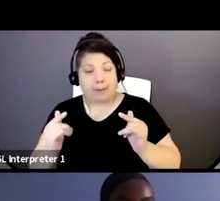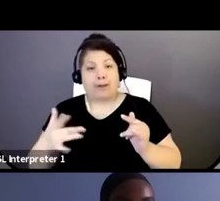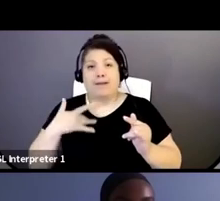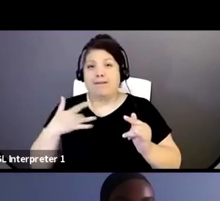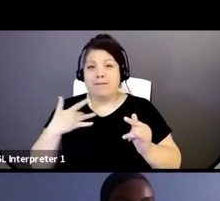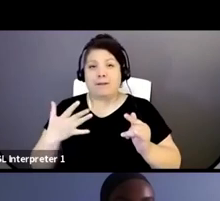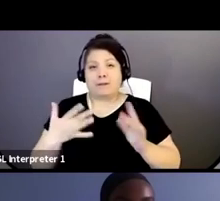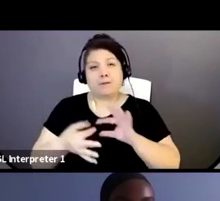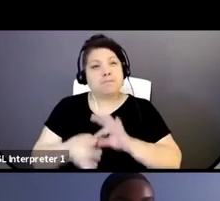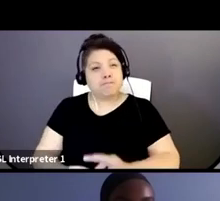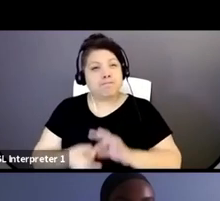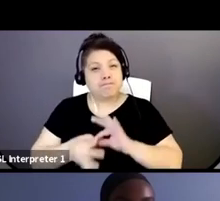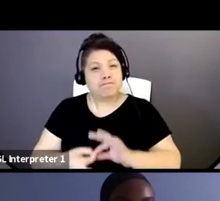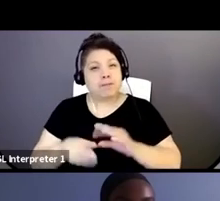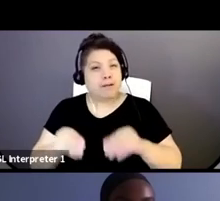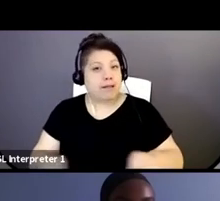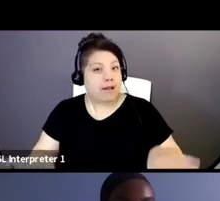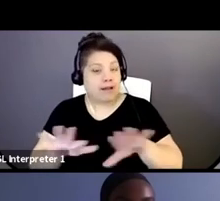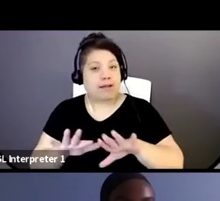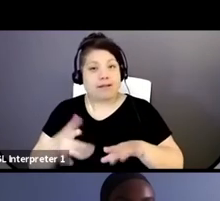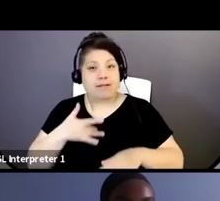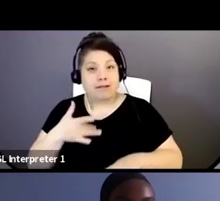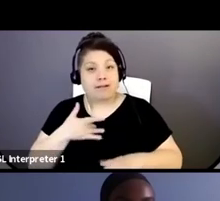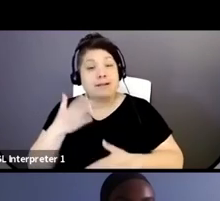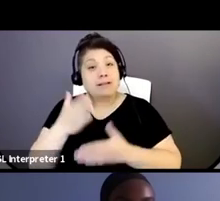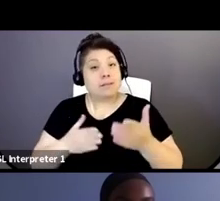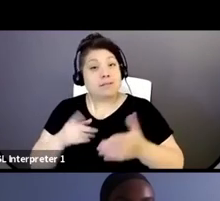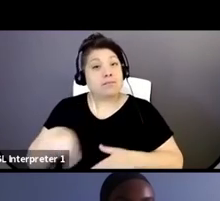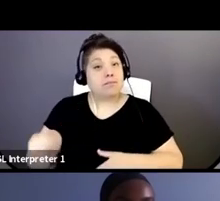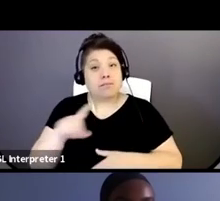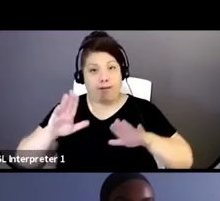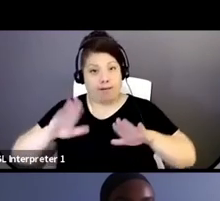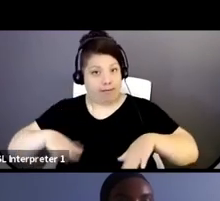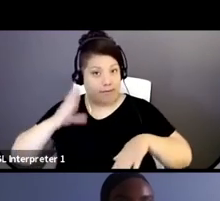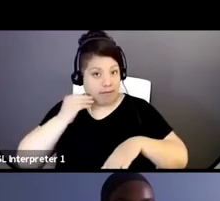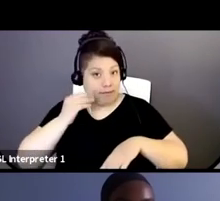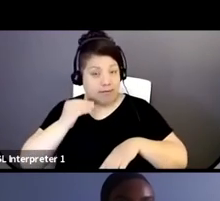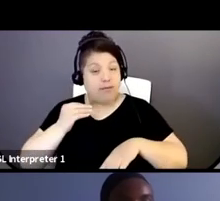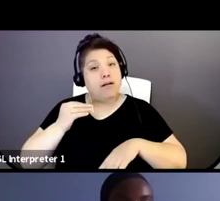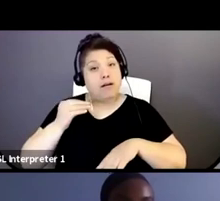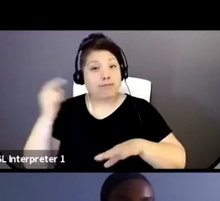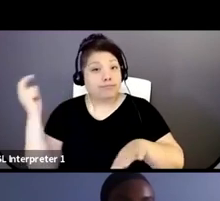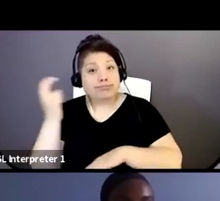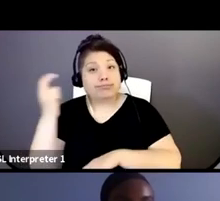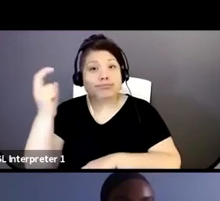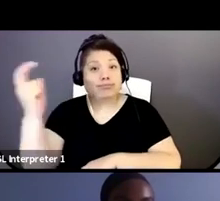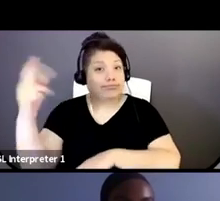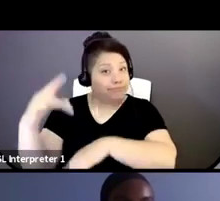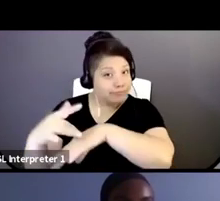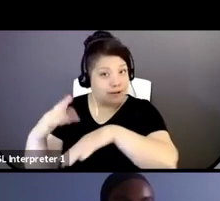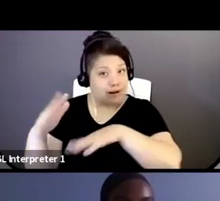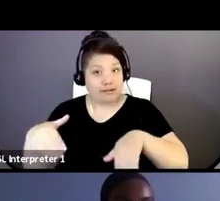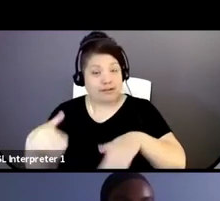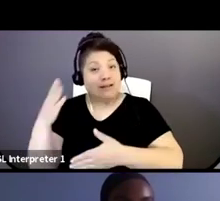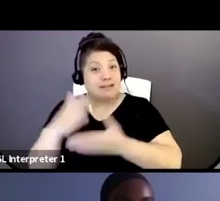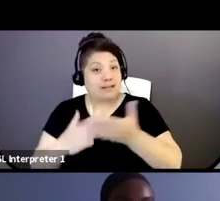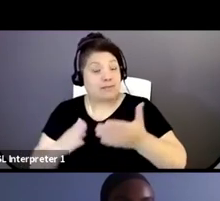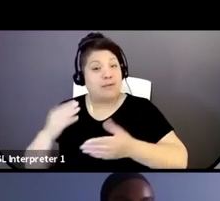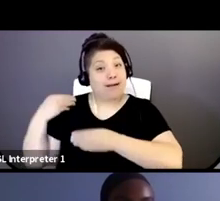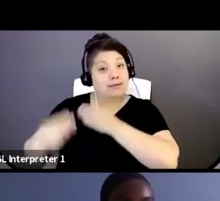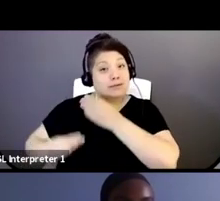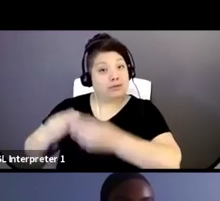land. Some of us have not been to these lands before, and some of us, like, this is where our ancestors have lived